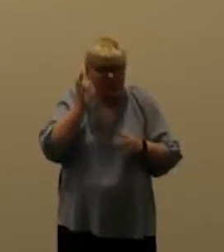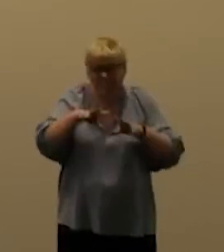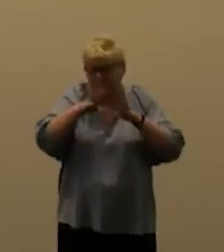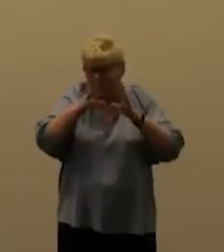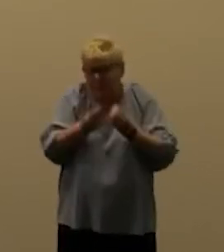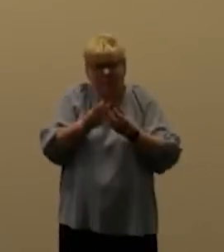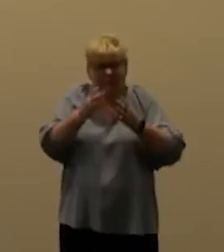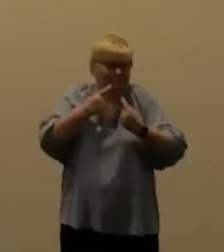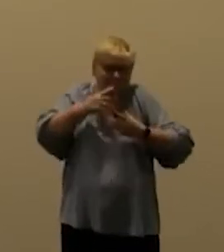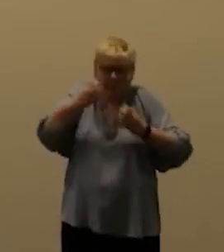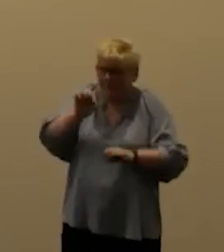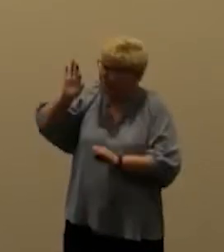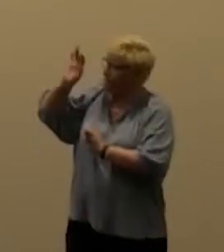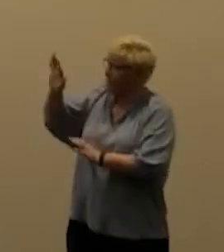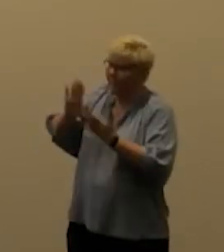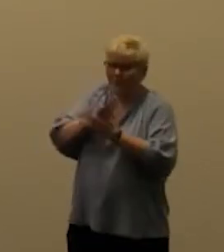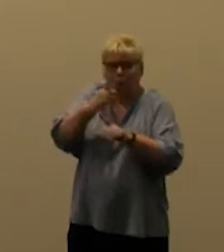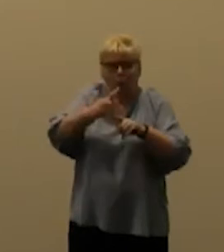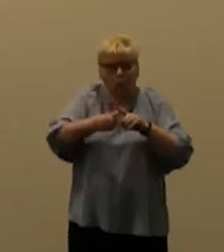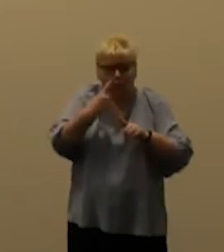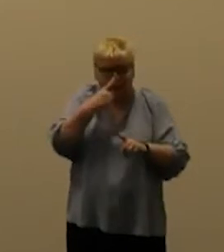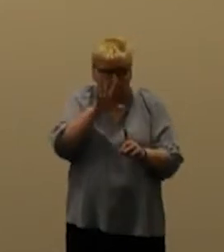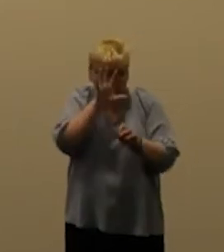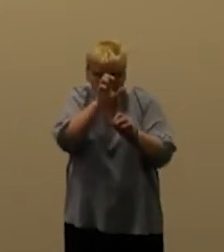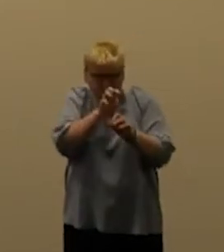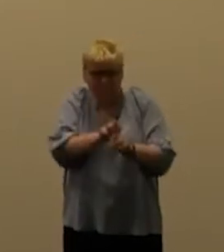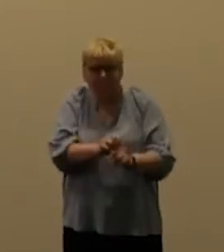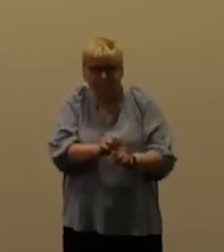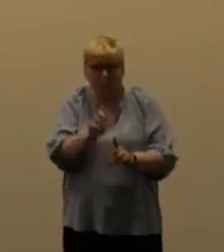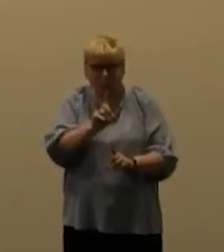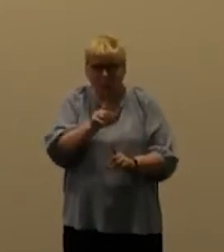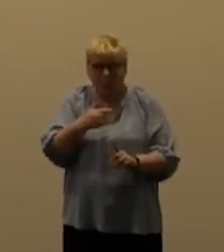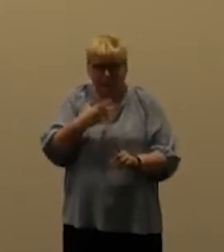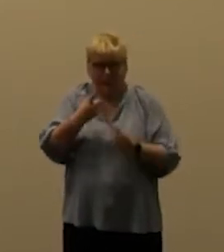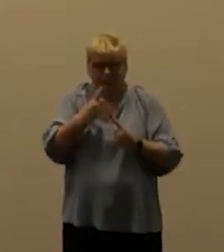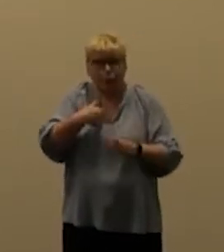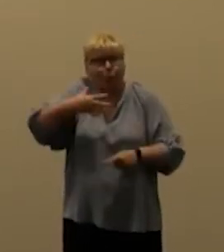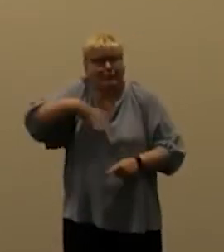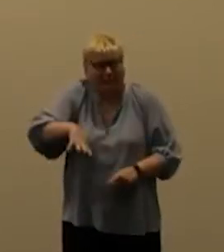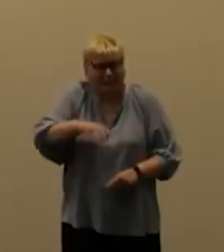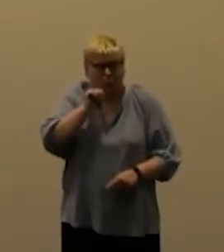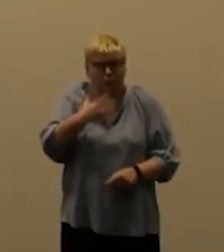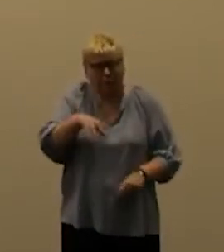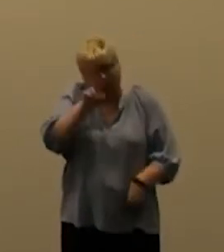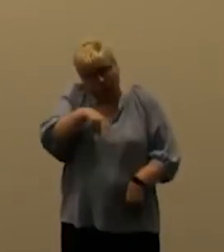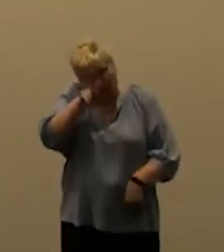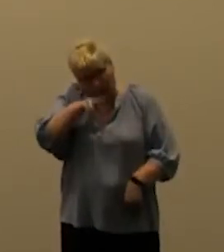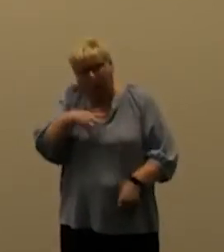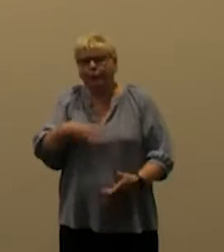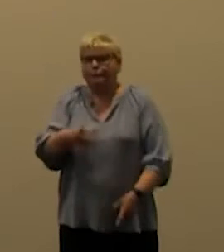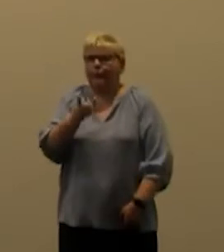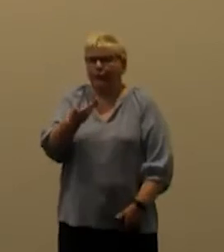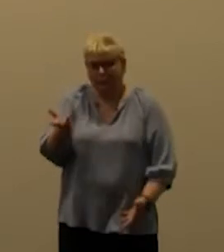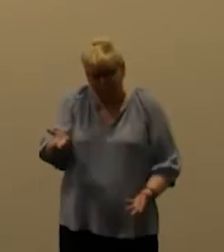to false. So we can quickly and easily identify configuration drift is the key thing. And that's why compare is very